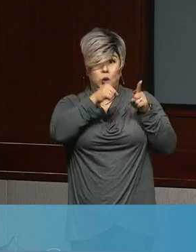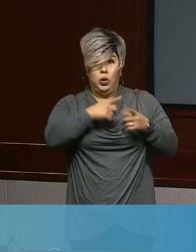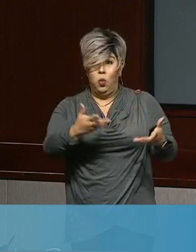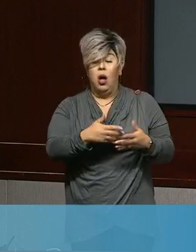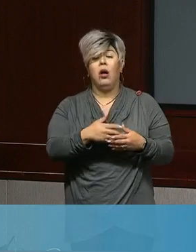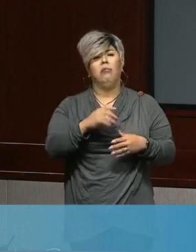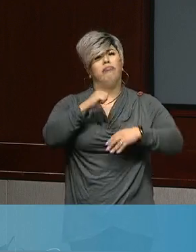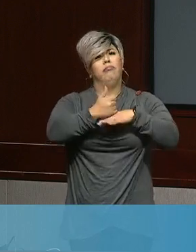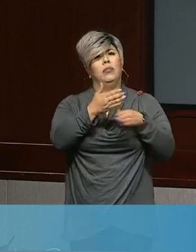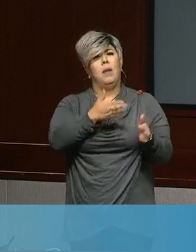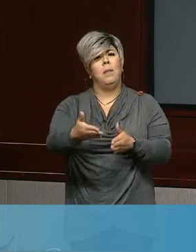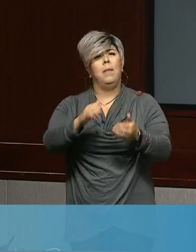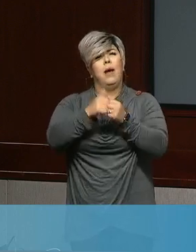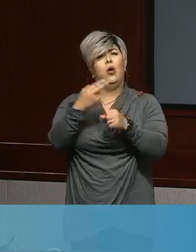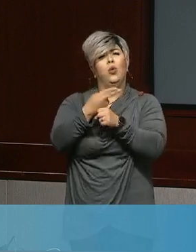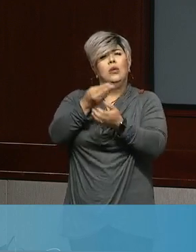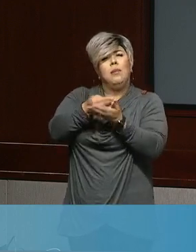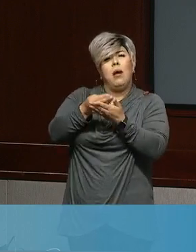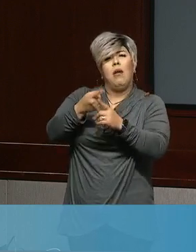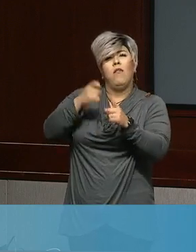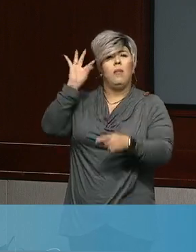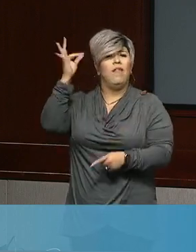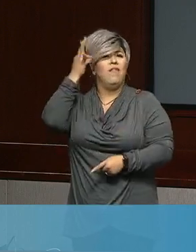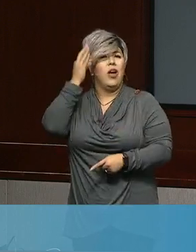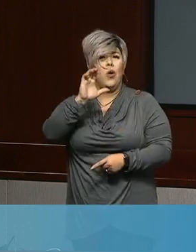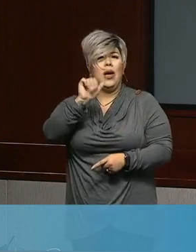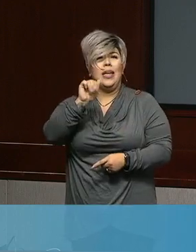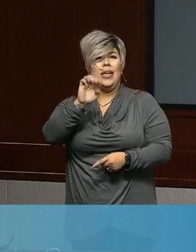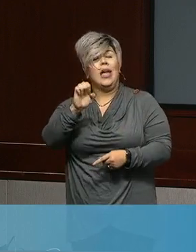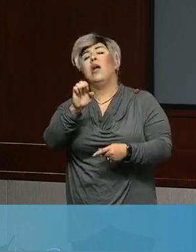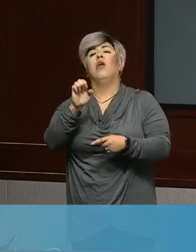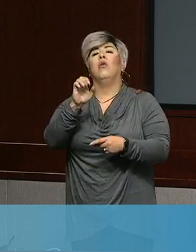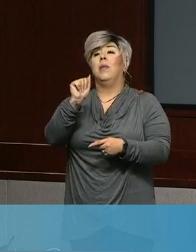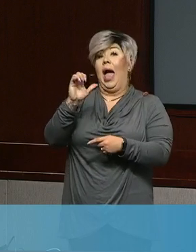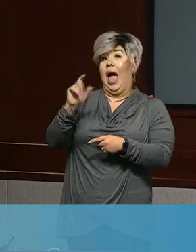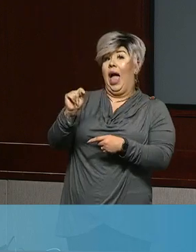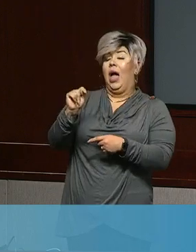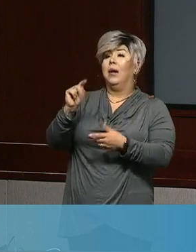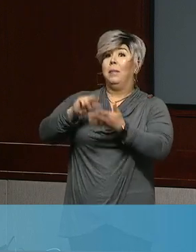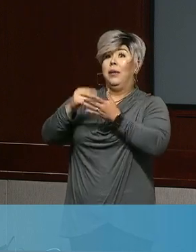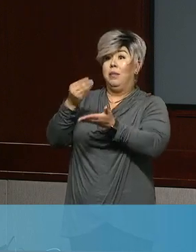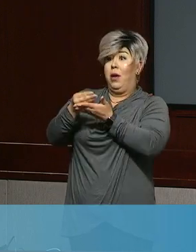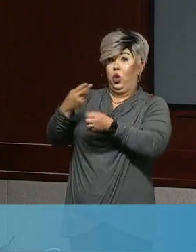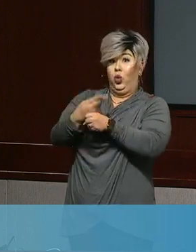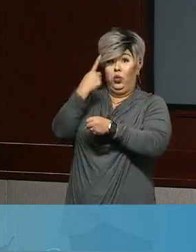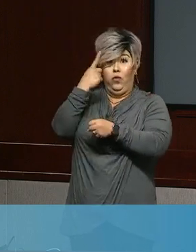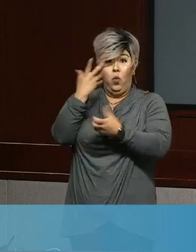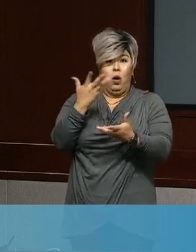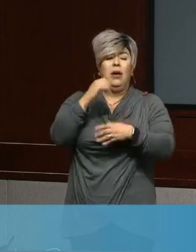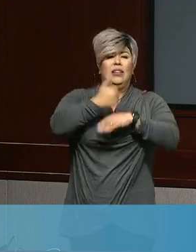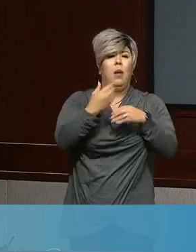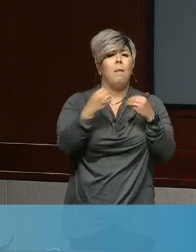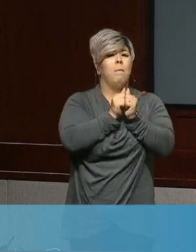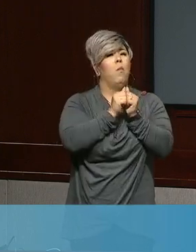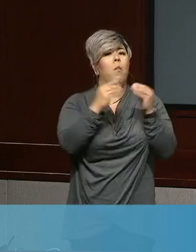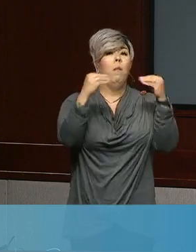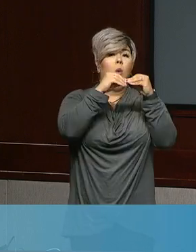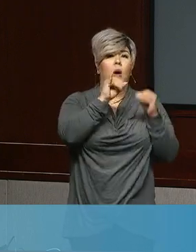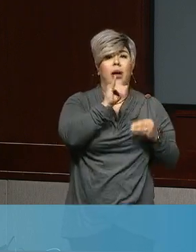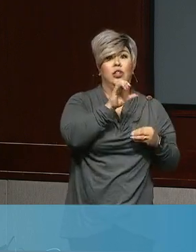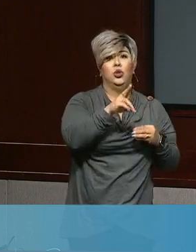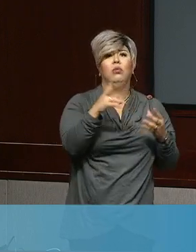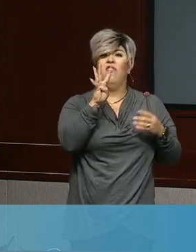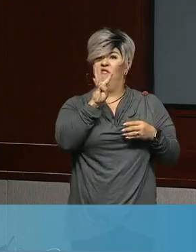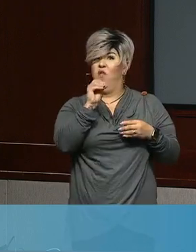plan to utilize federal CARES Act funding to increase ICU capacity in local hospitals by adding 40 additional